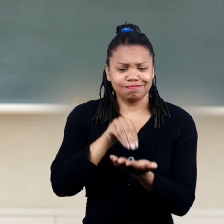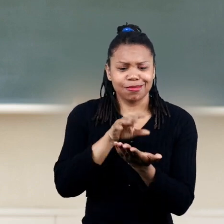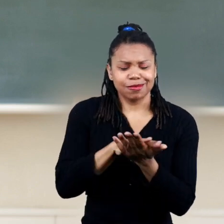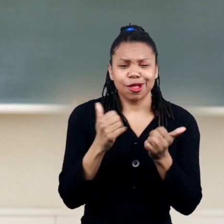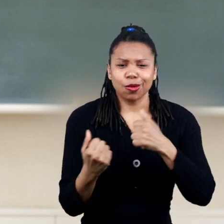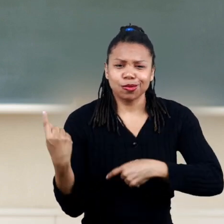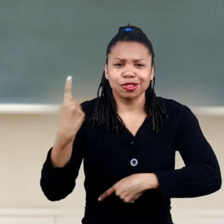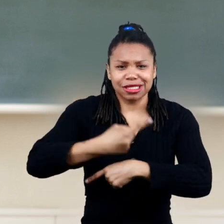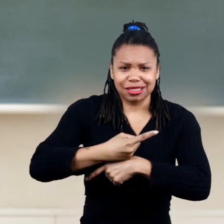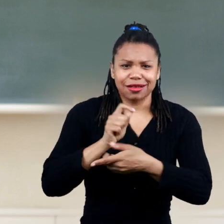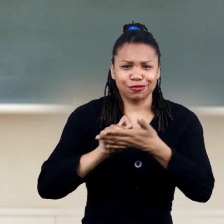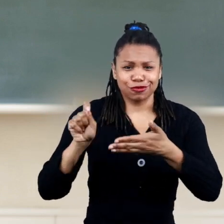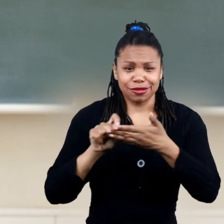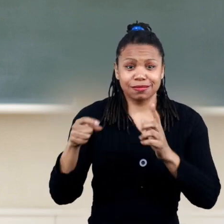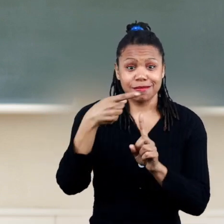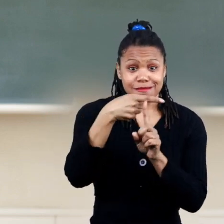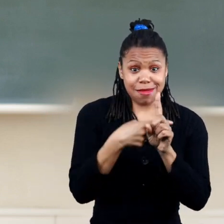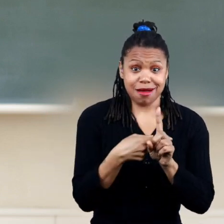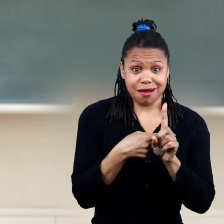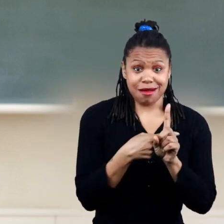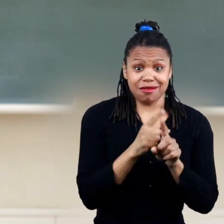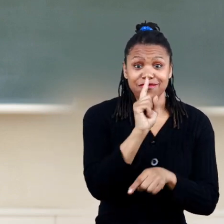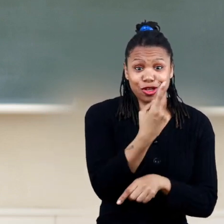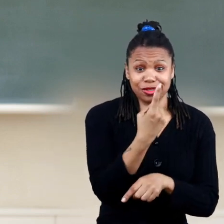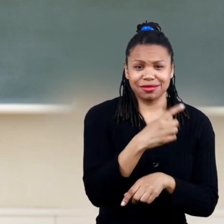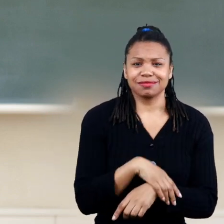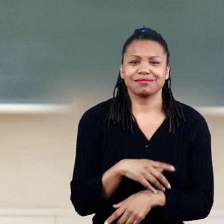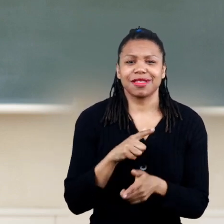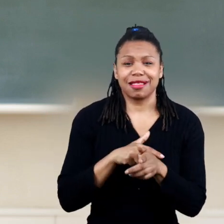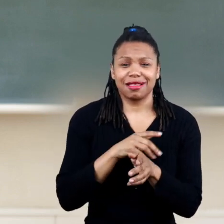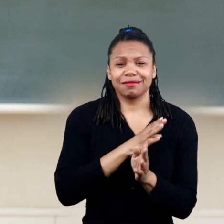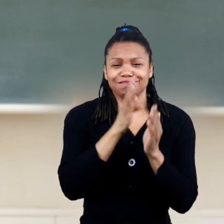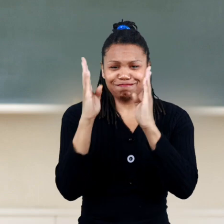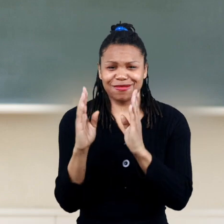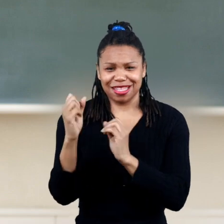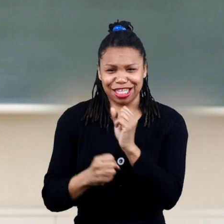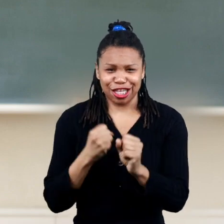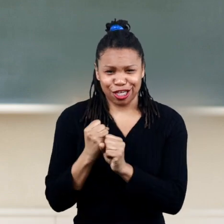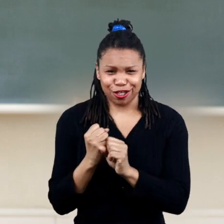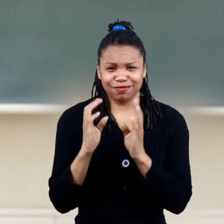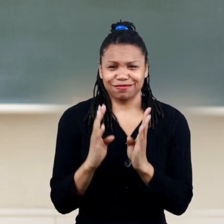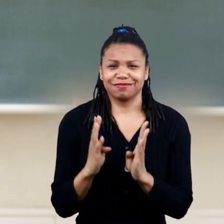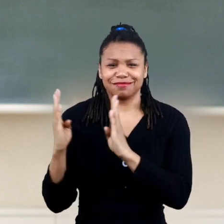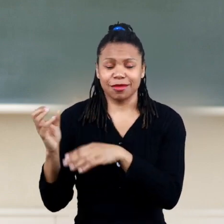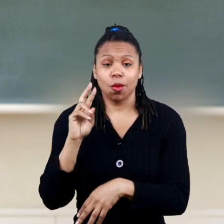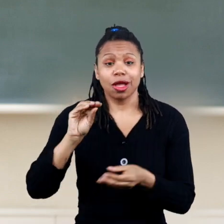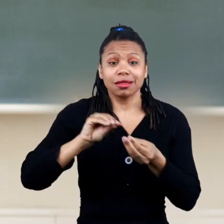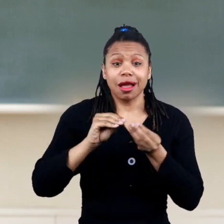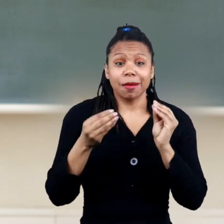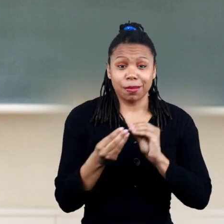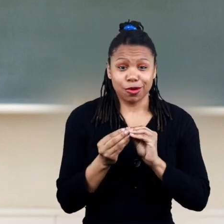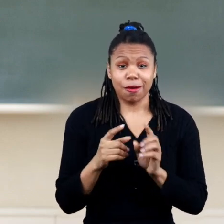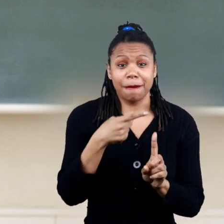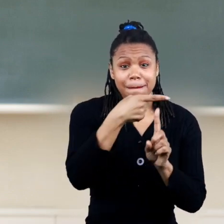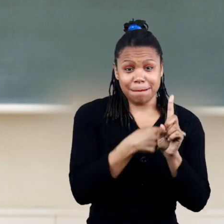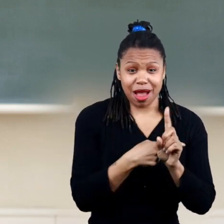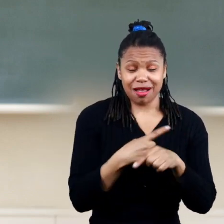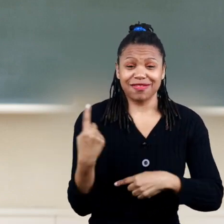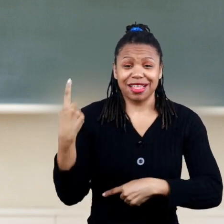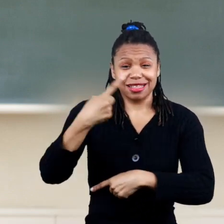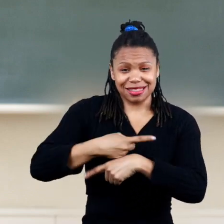how the date is written sometimes the month comes first then the day then the year or a numerical